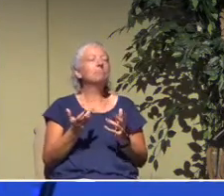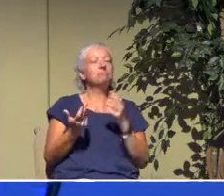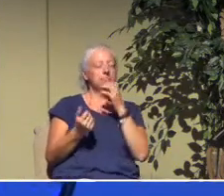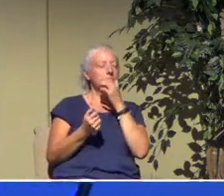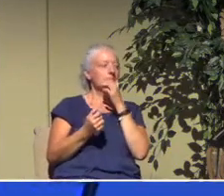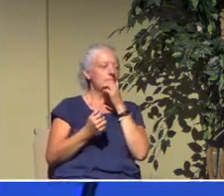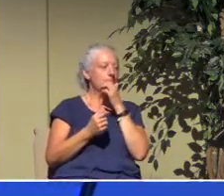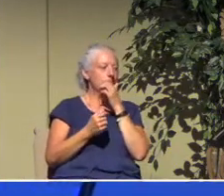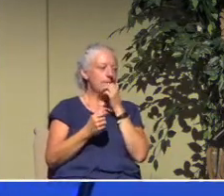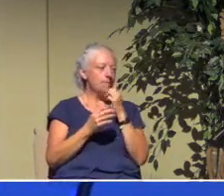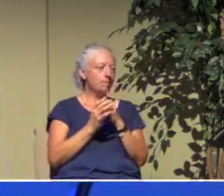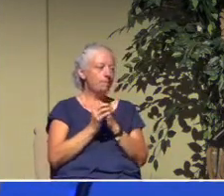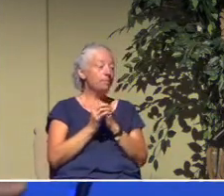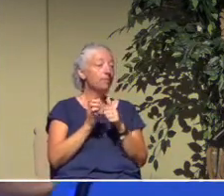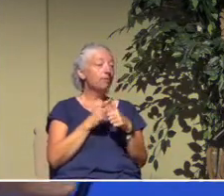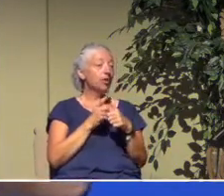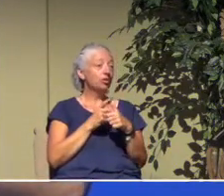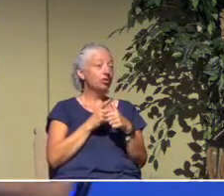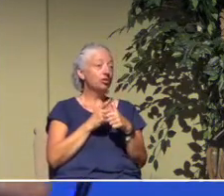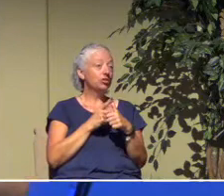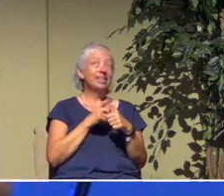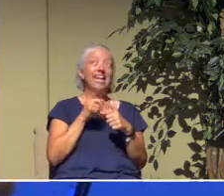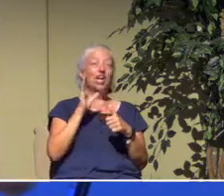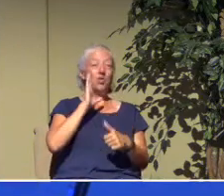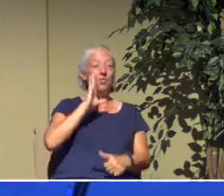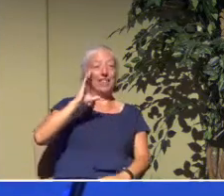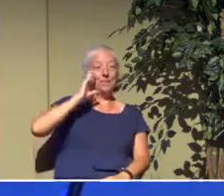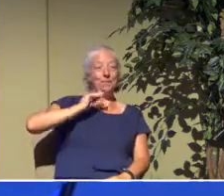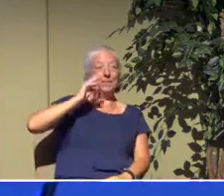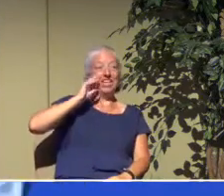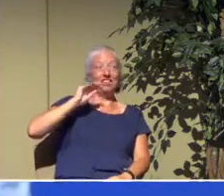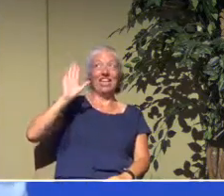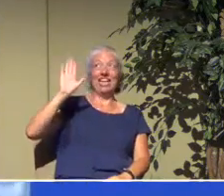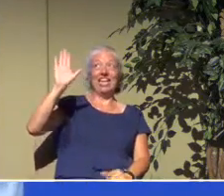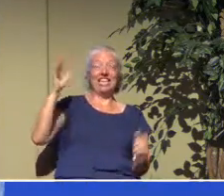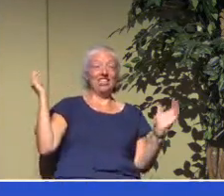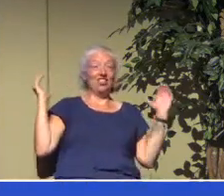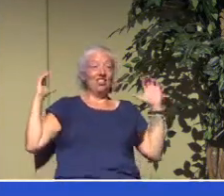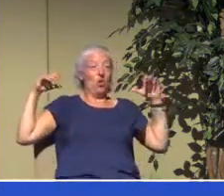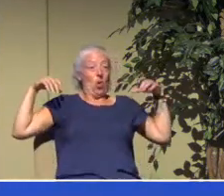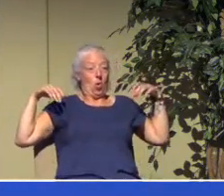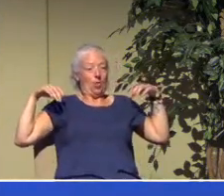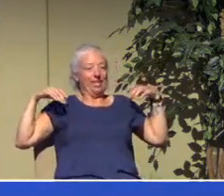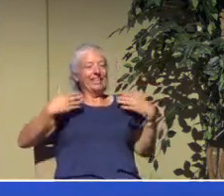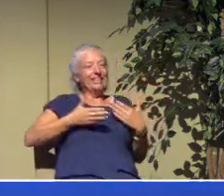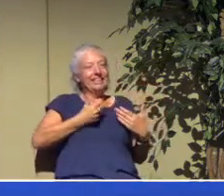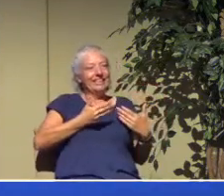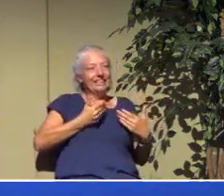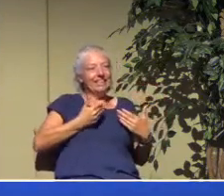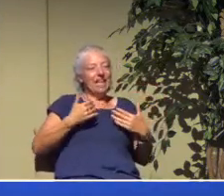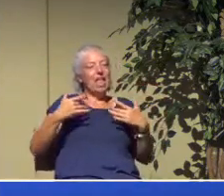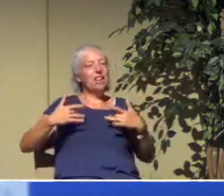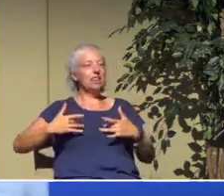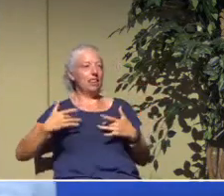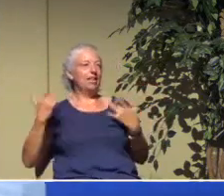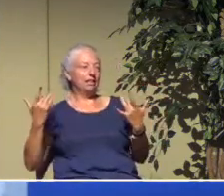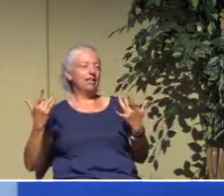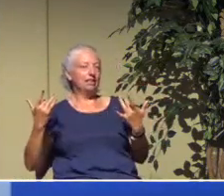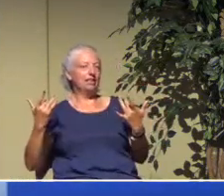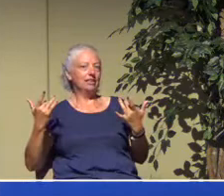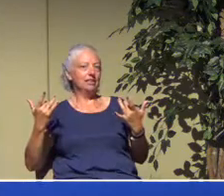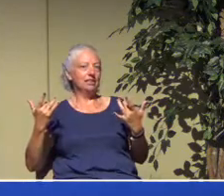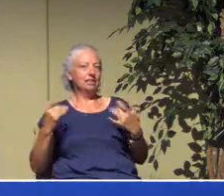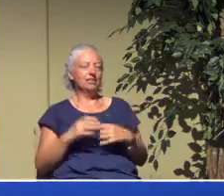to happen. Well, first of all, you will experience that this yoke is easy and the burden is light.